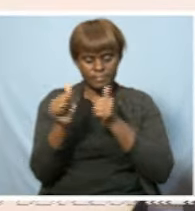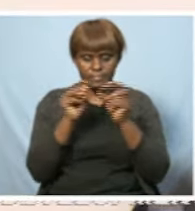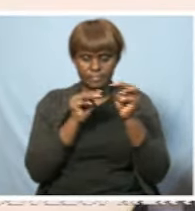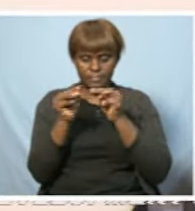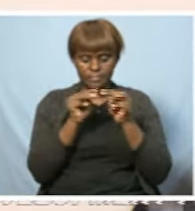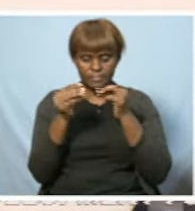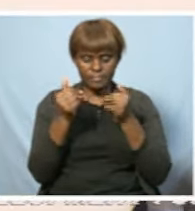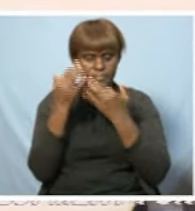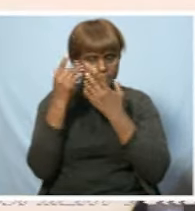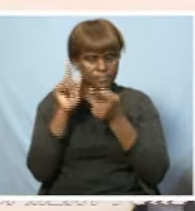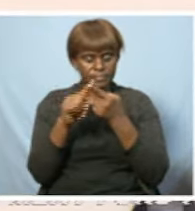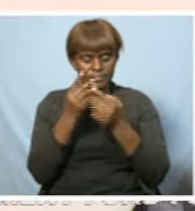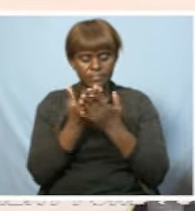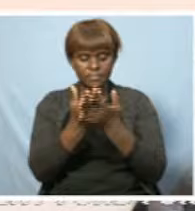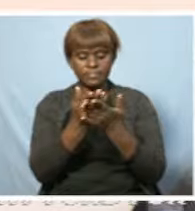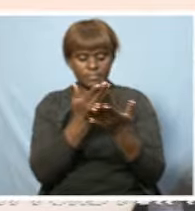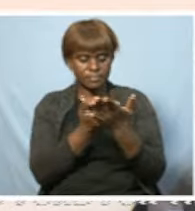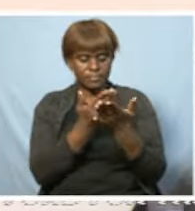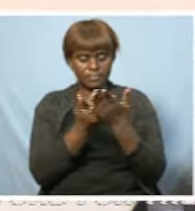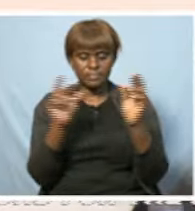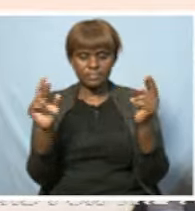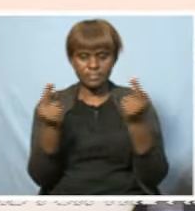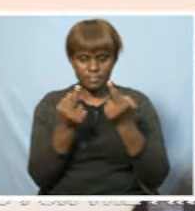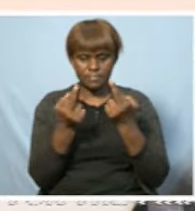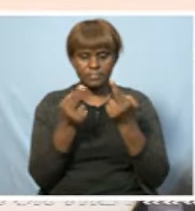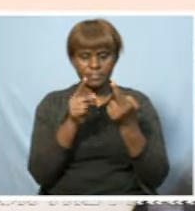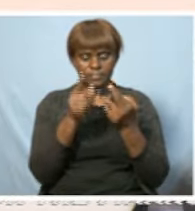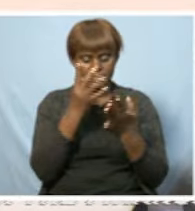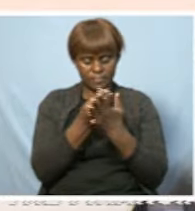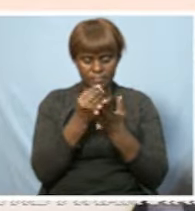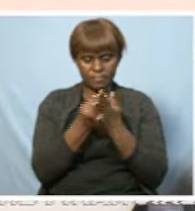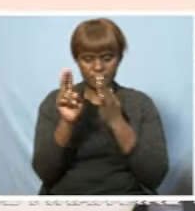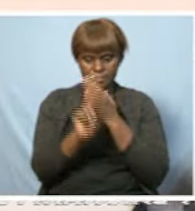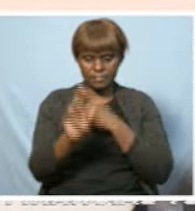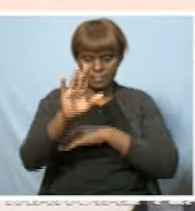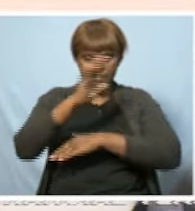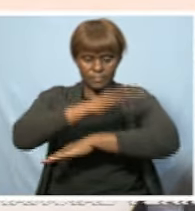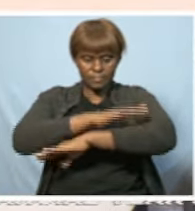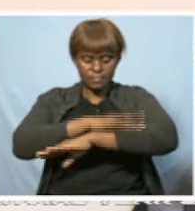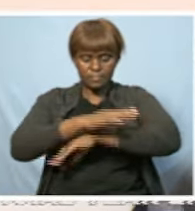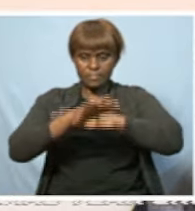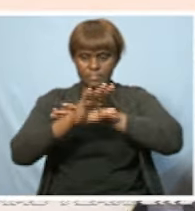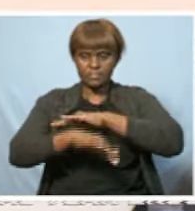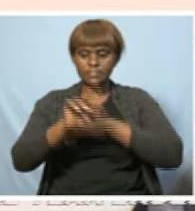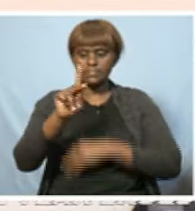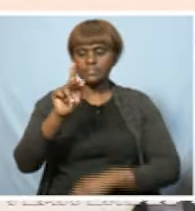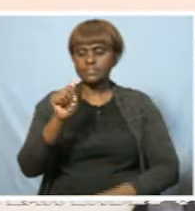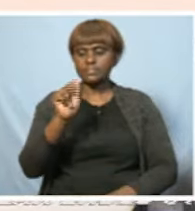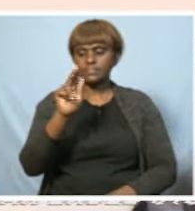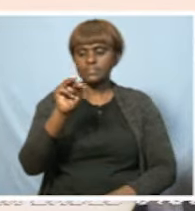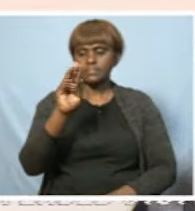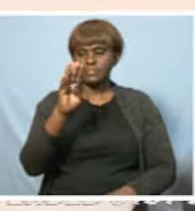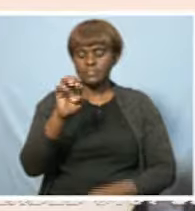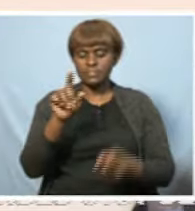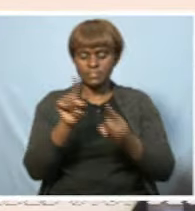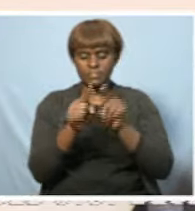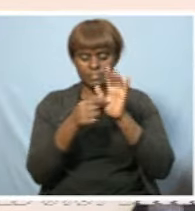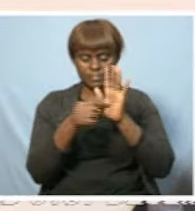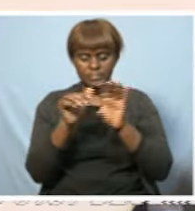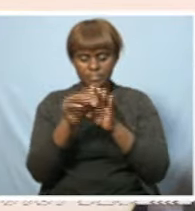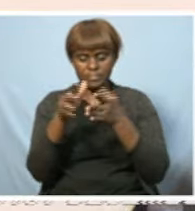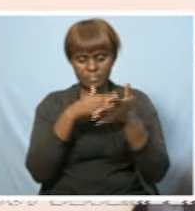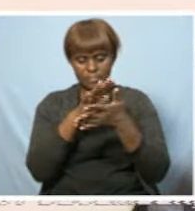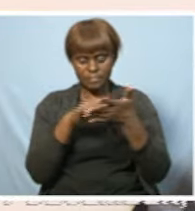to submit that a reconciliation on the amount spent on desks under Kaumbwe was done and is shown in the table, Chair. So